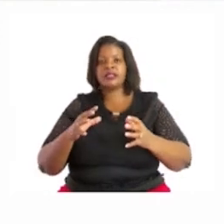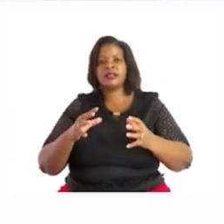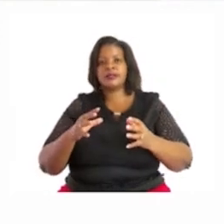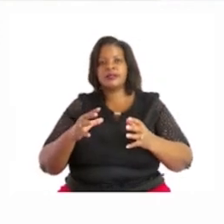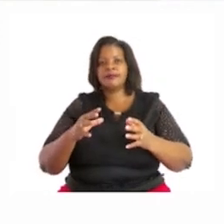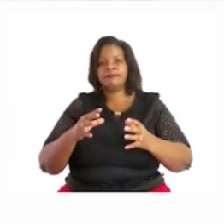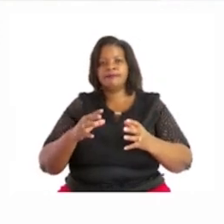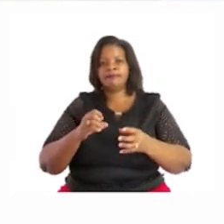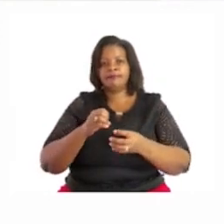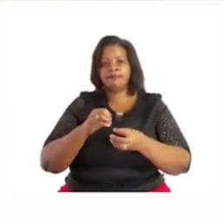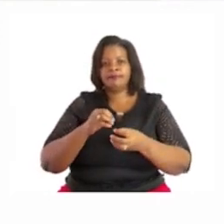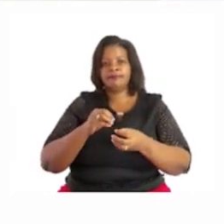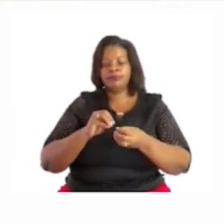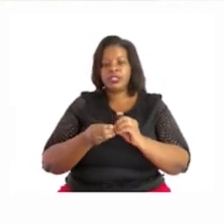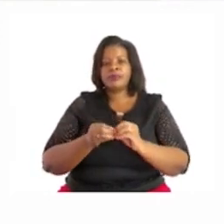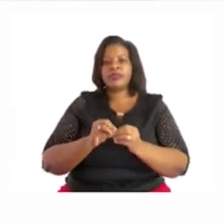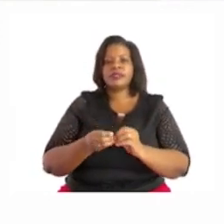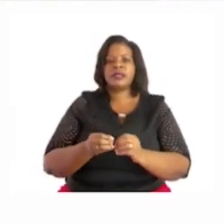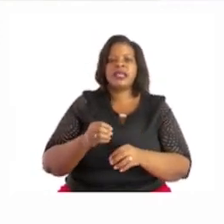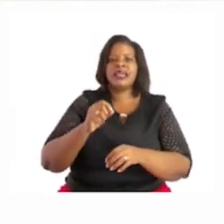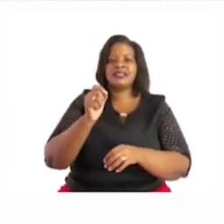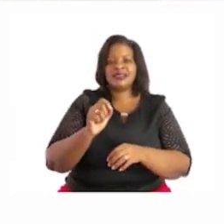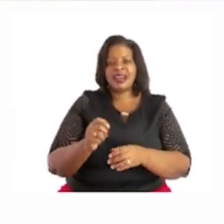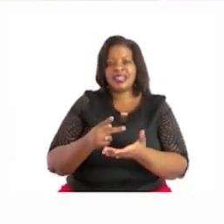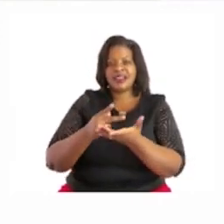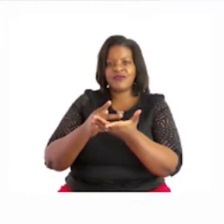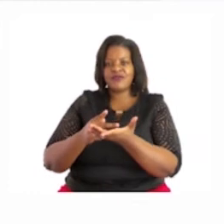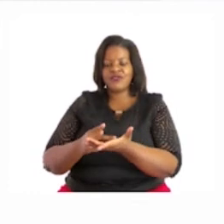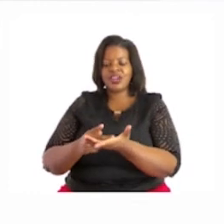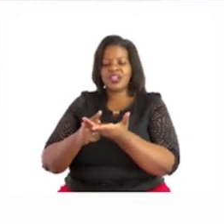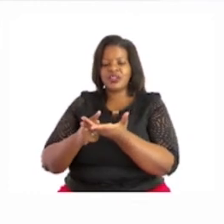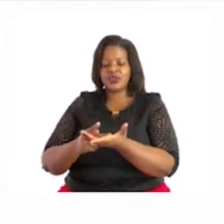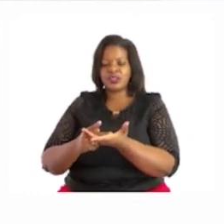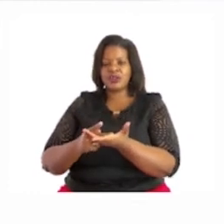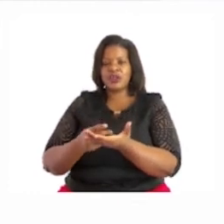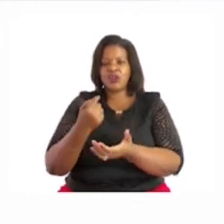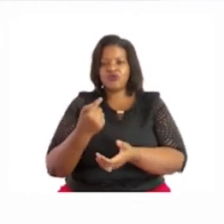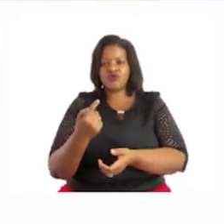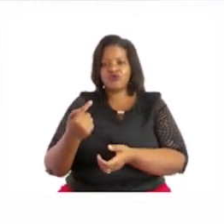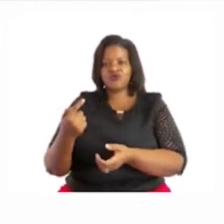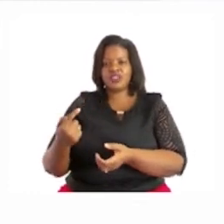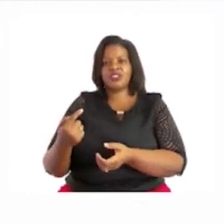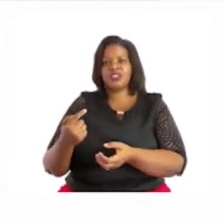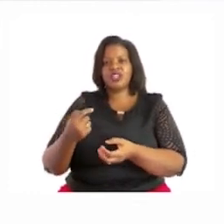writing values of each digit in a number.